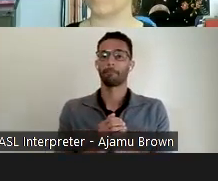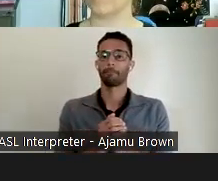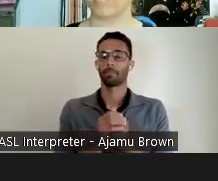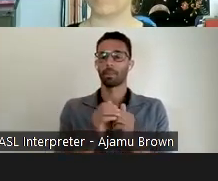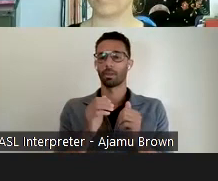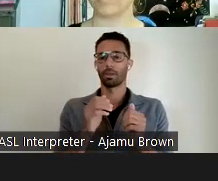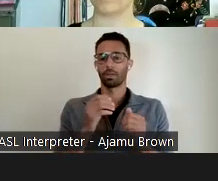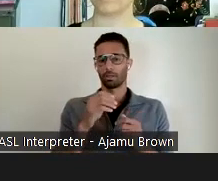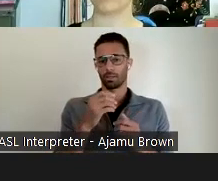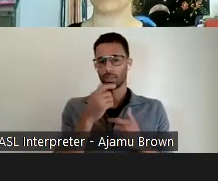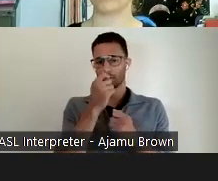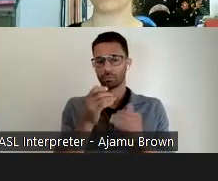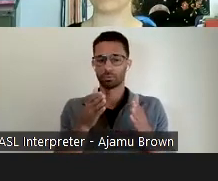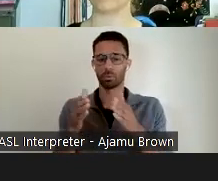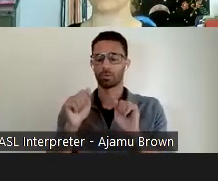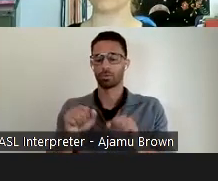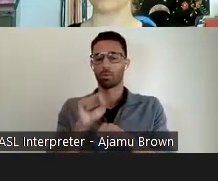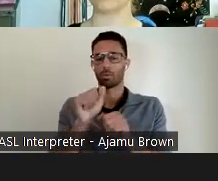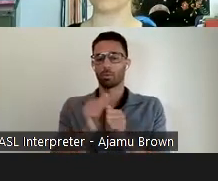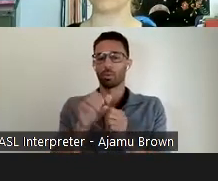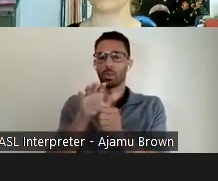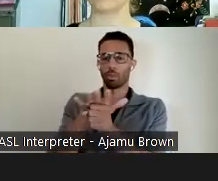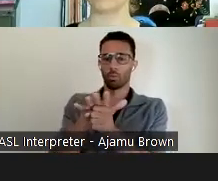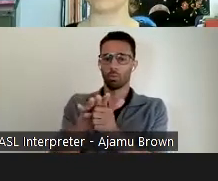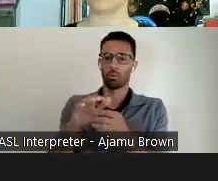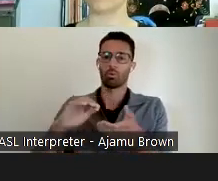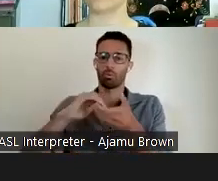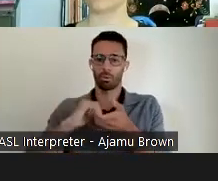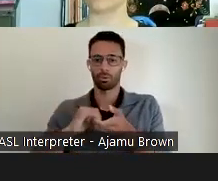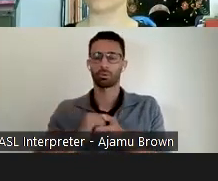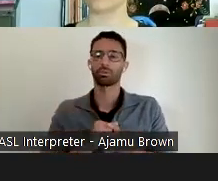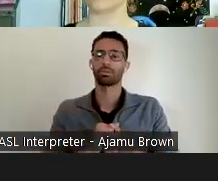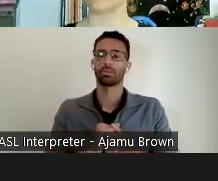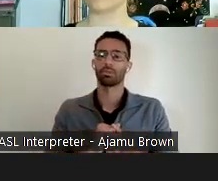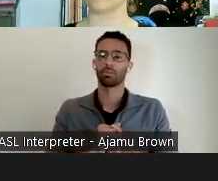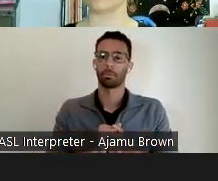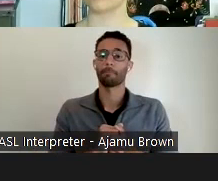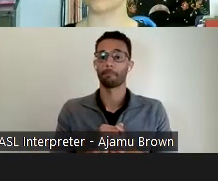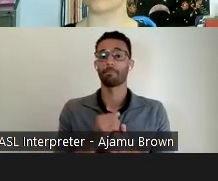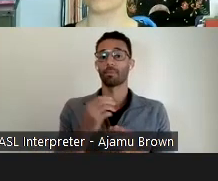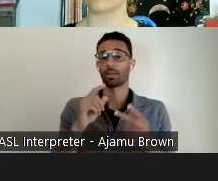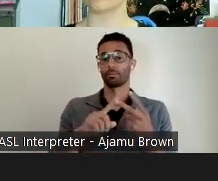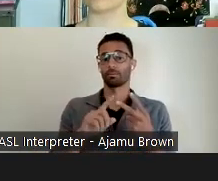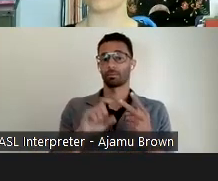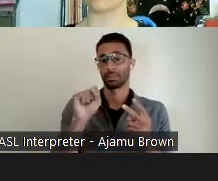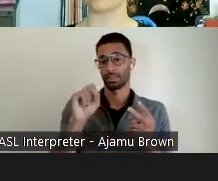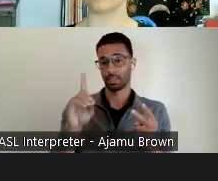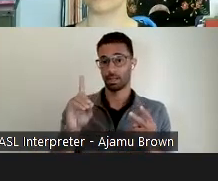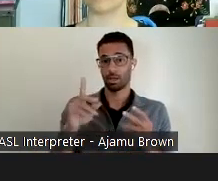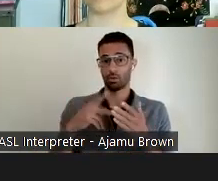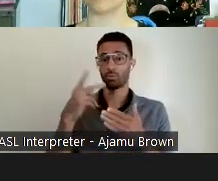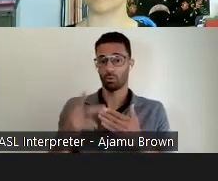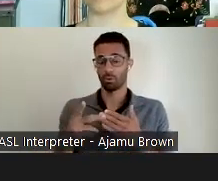partners. And then in contrast, we have Melinda talking about the San Diego program, or actually 2